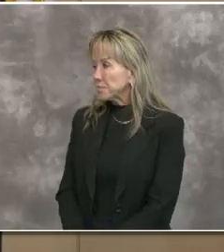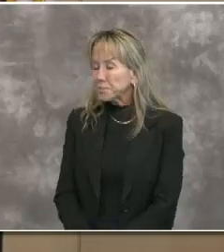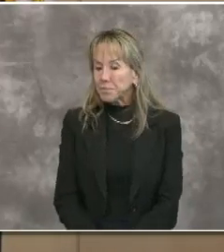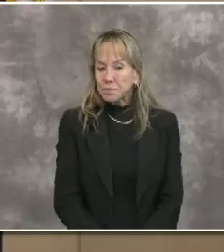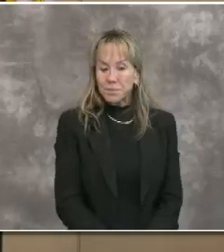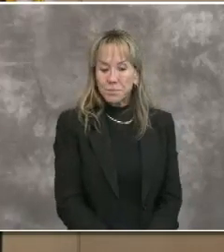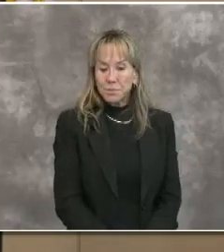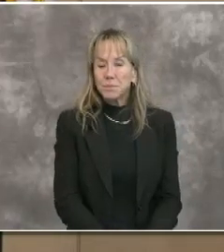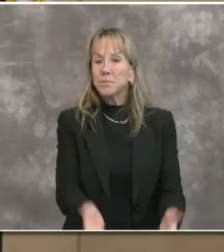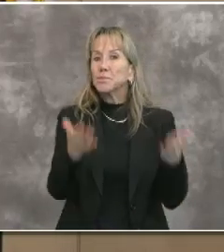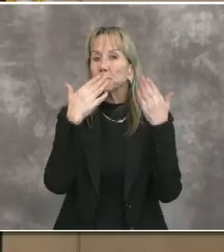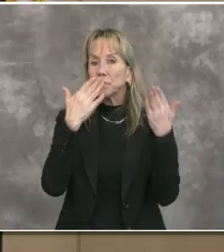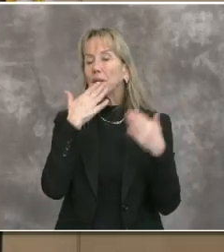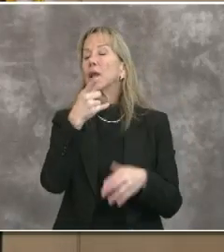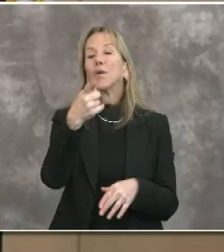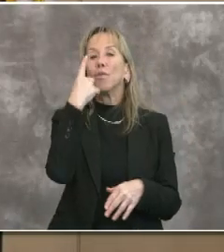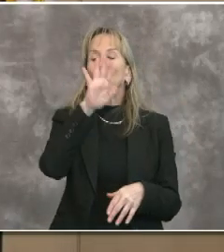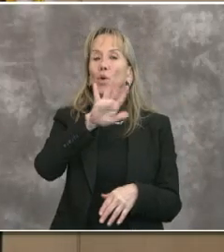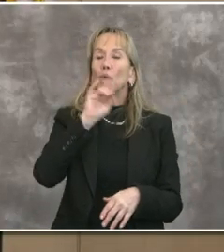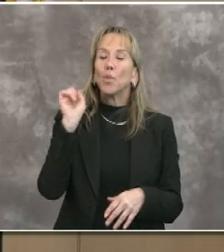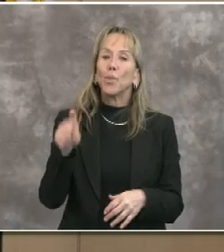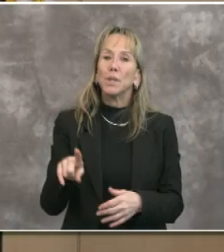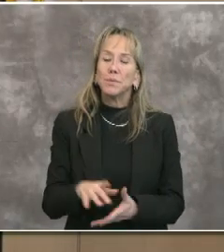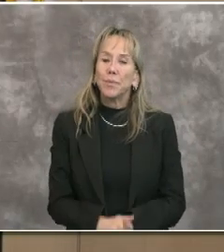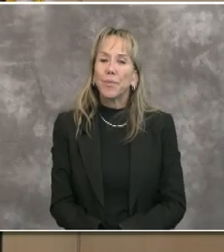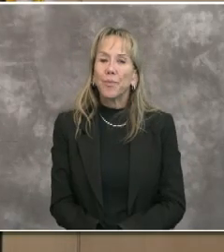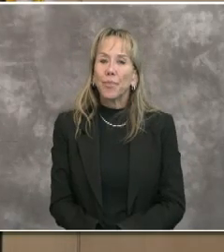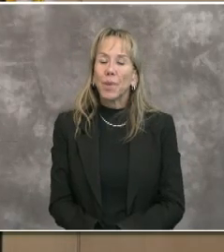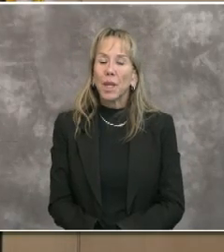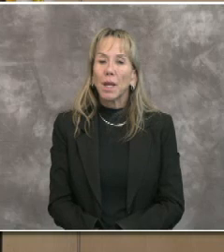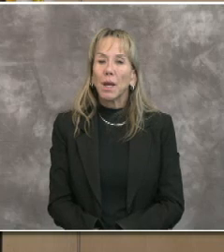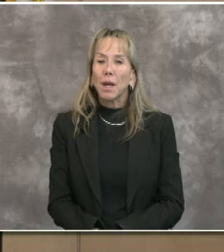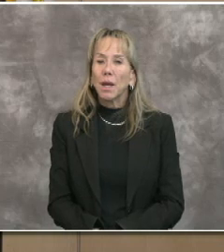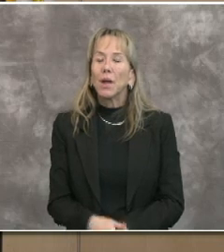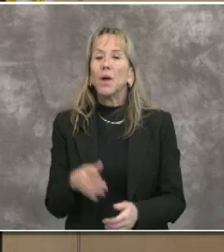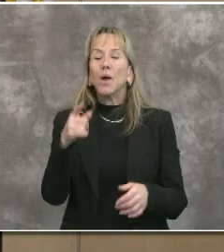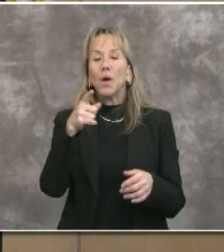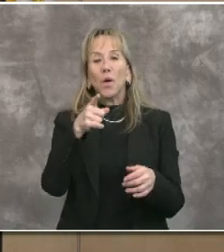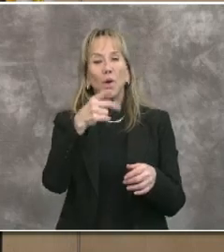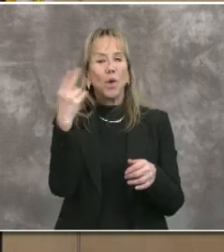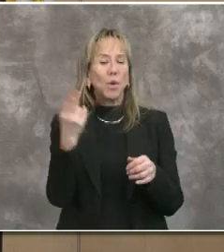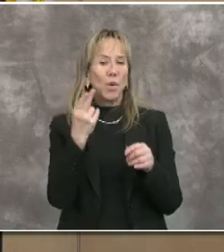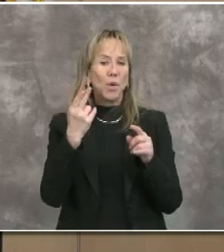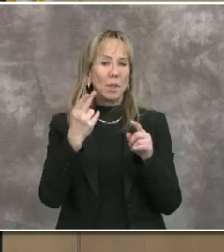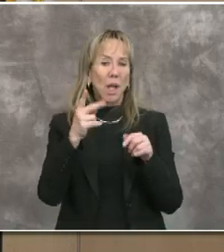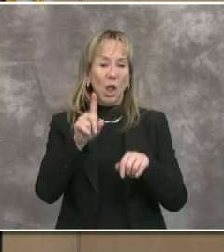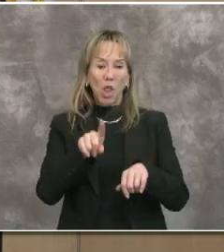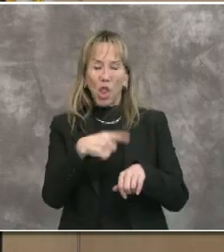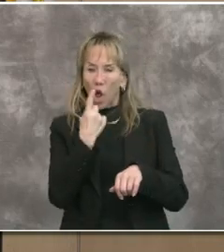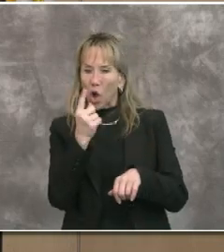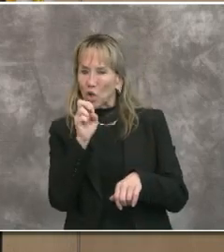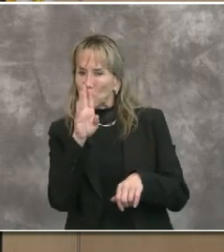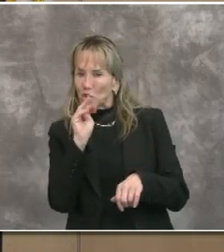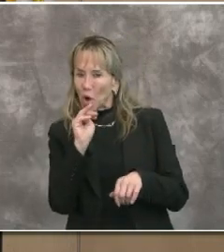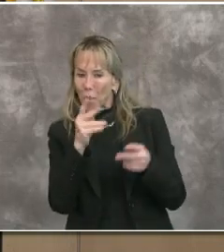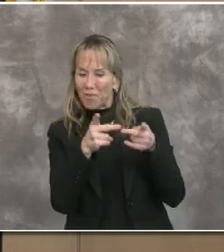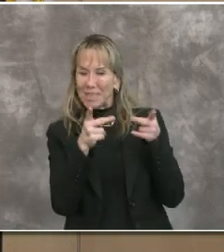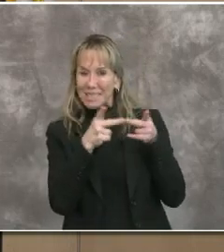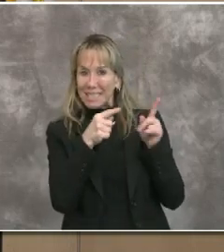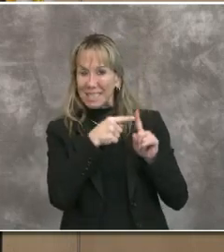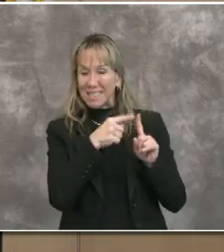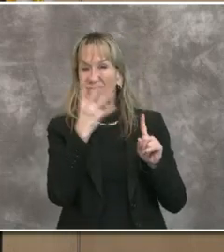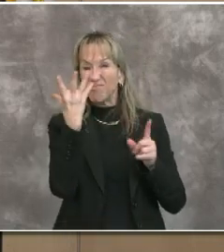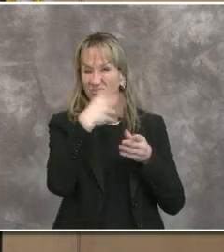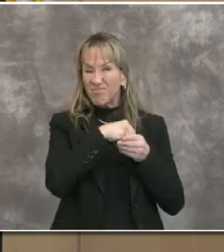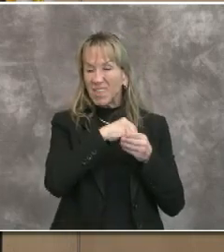So thank you, Cheryl, for that question. First of all, we are utilizing the term long-term care facilities. So that includes